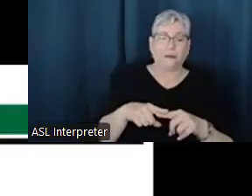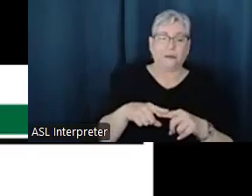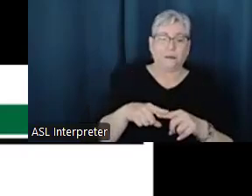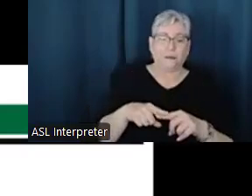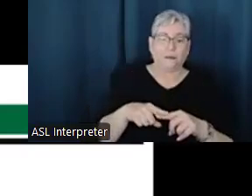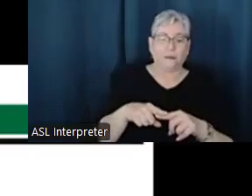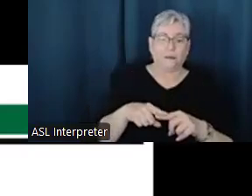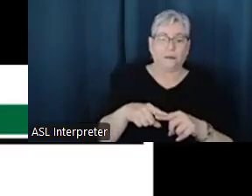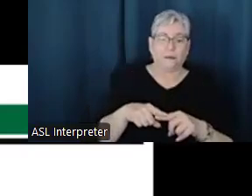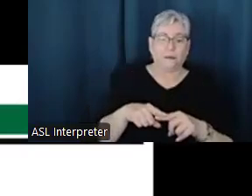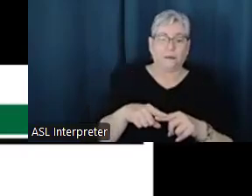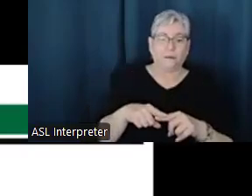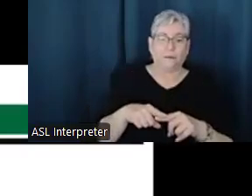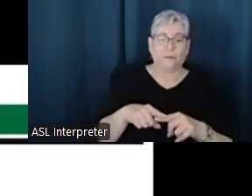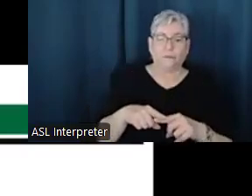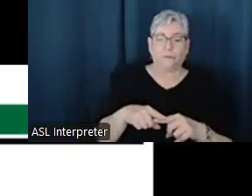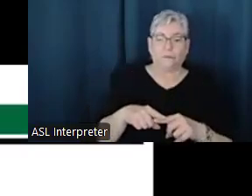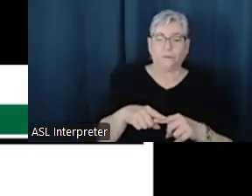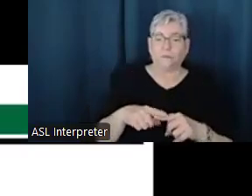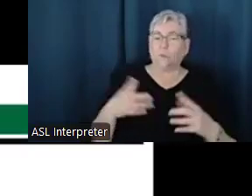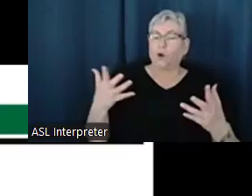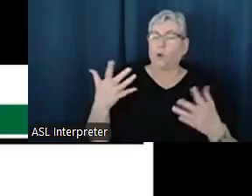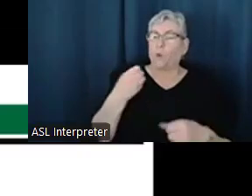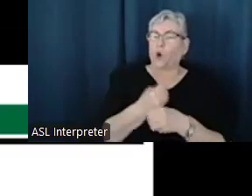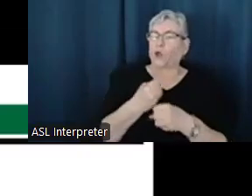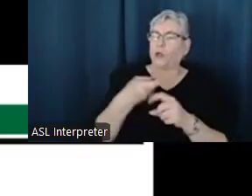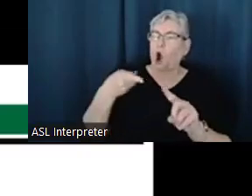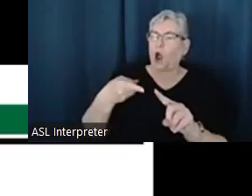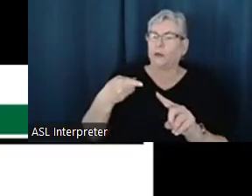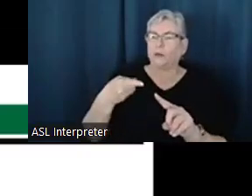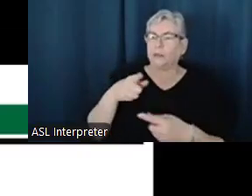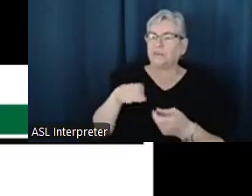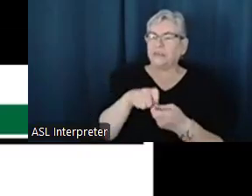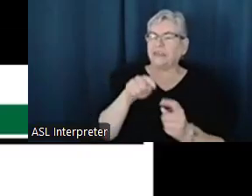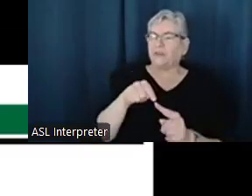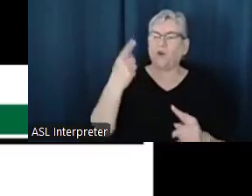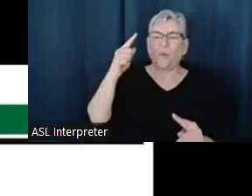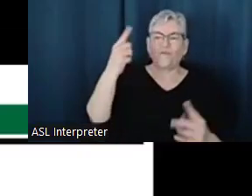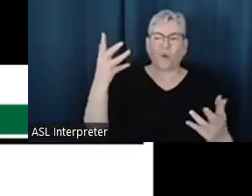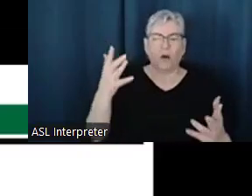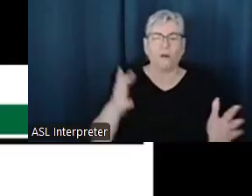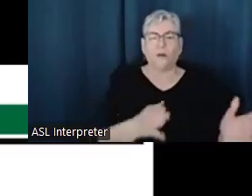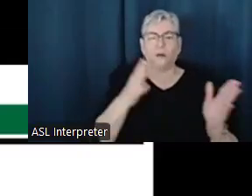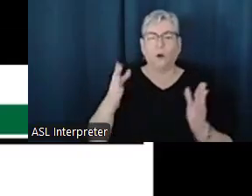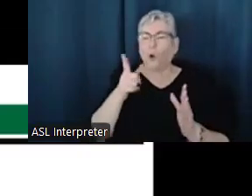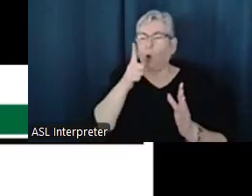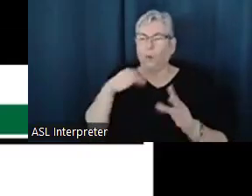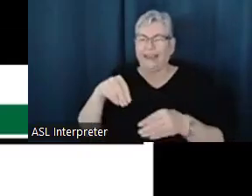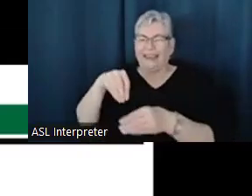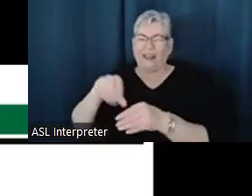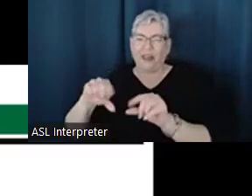are working on in particular. I think it depends on the makeup of your group as